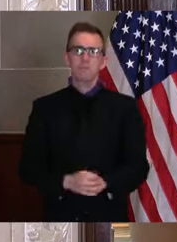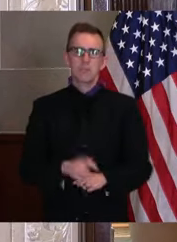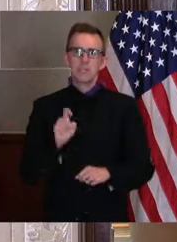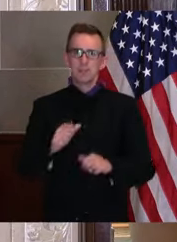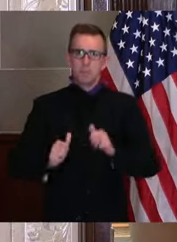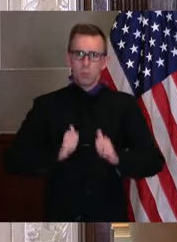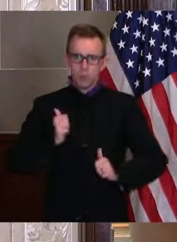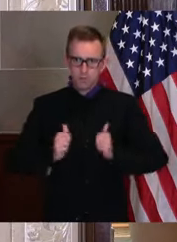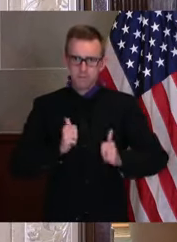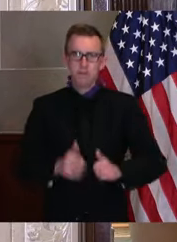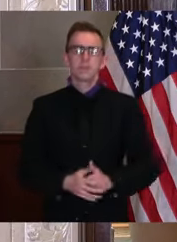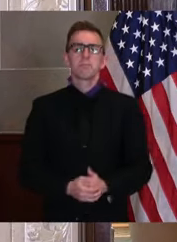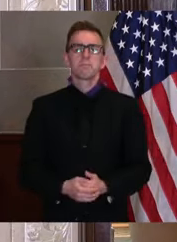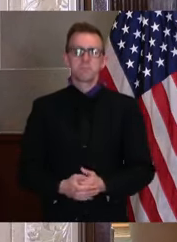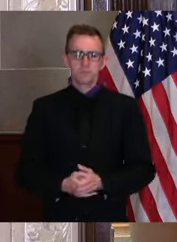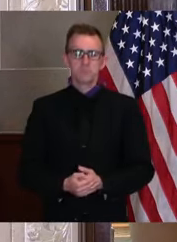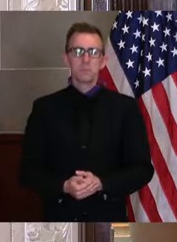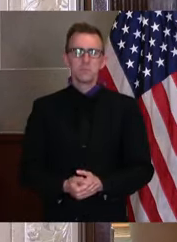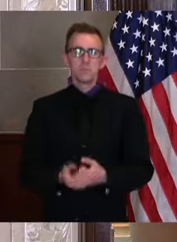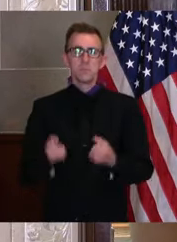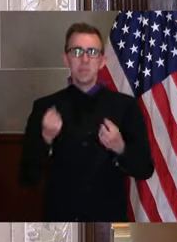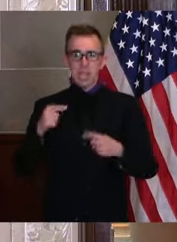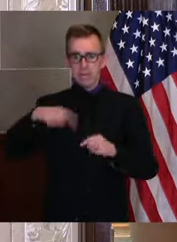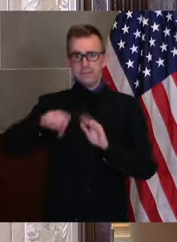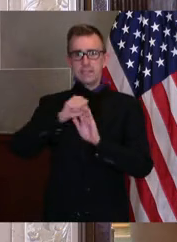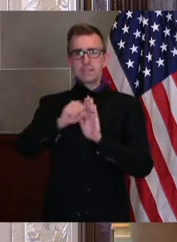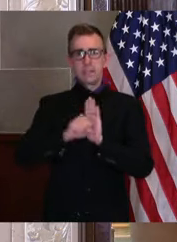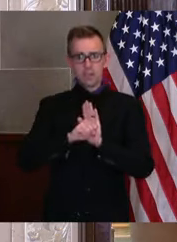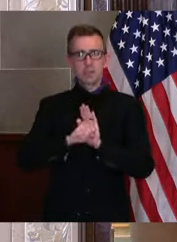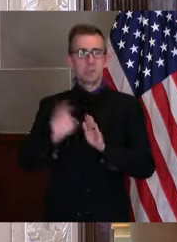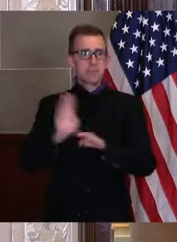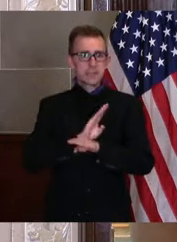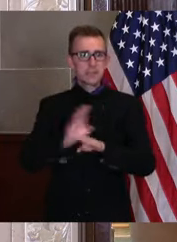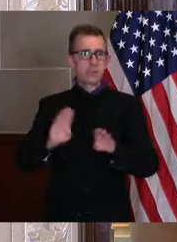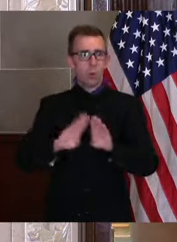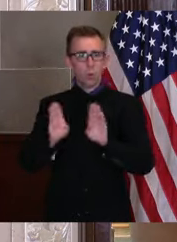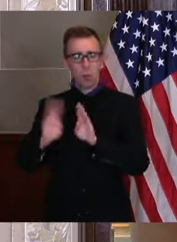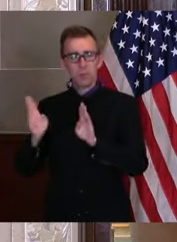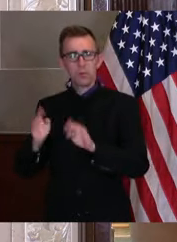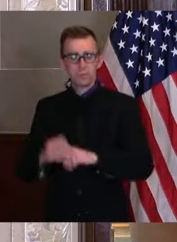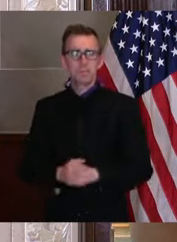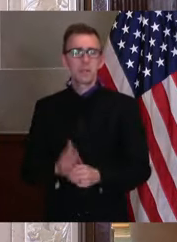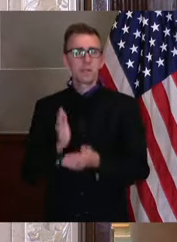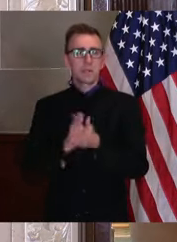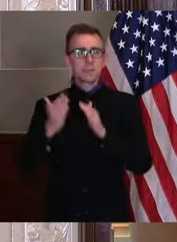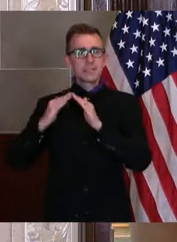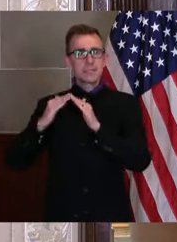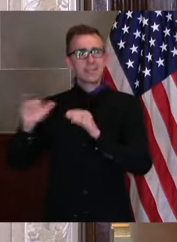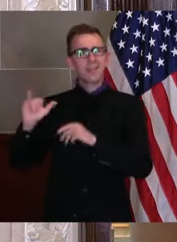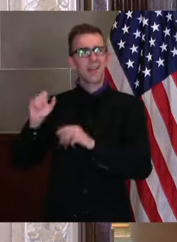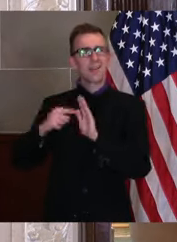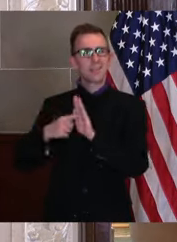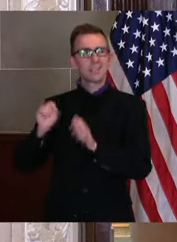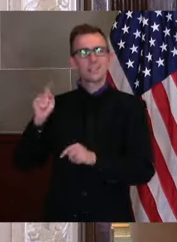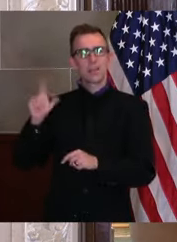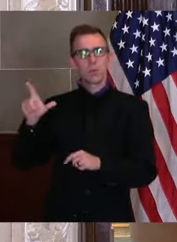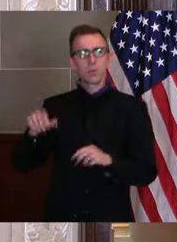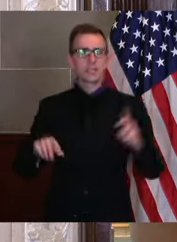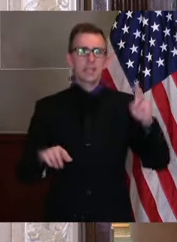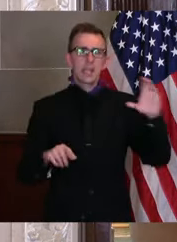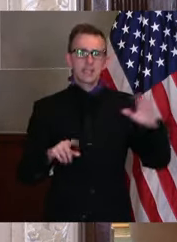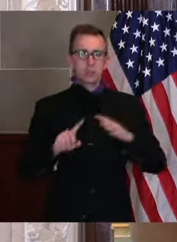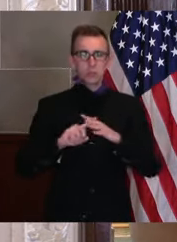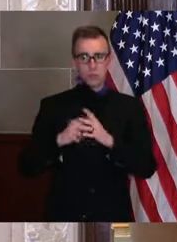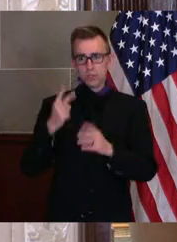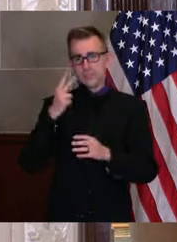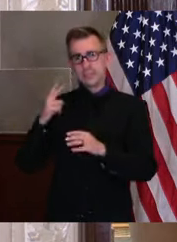proactive. Much of Missouri has reopened, and even some of our urban areas, such as St. Louis and Kansas City, are